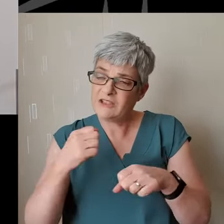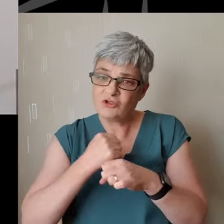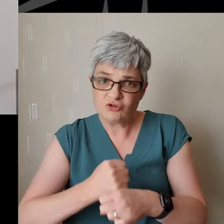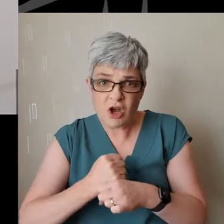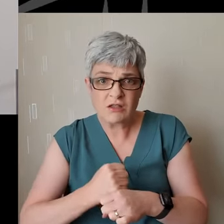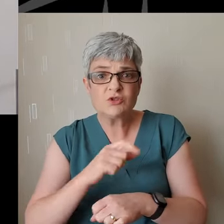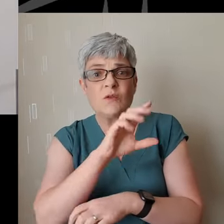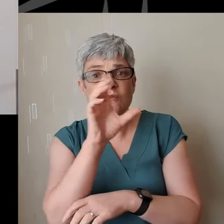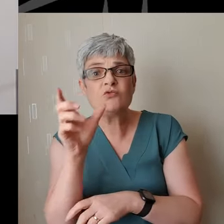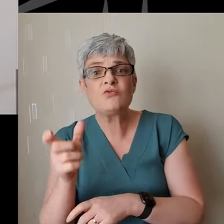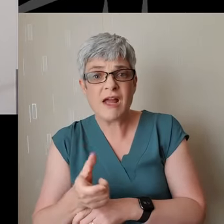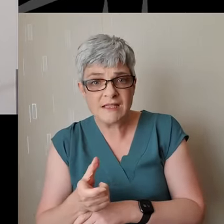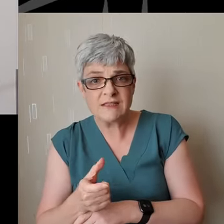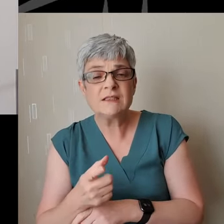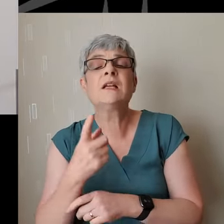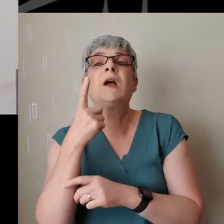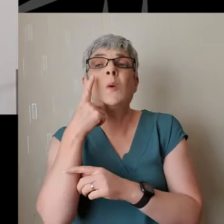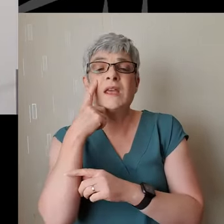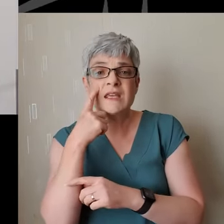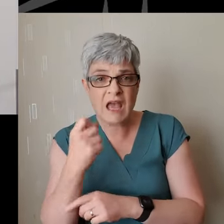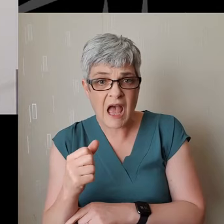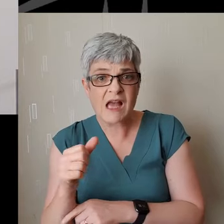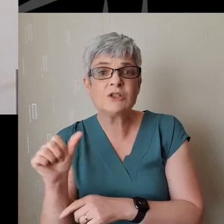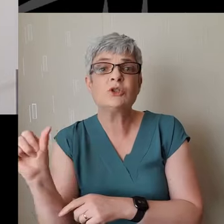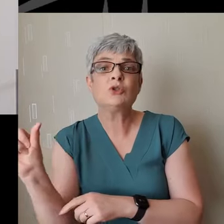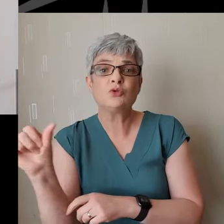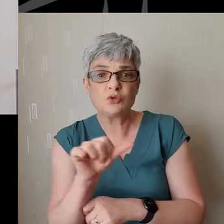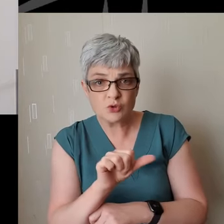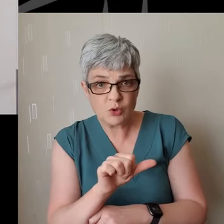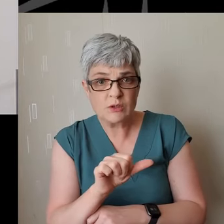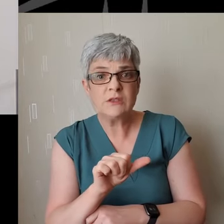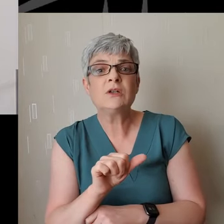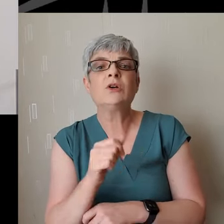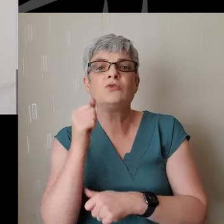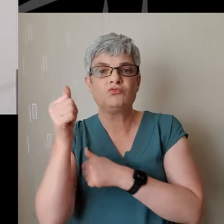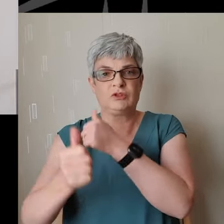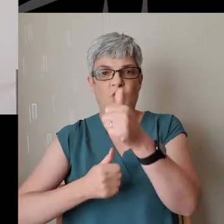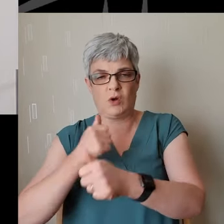can, we should, and we will rejoice.